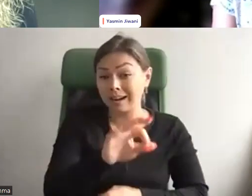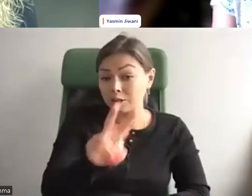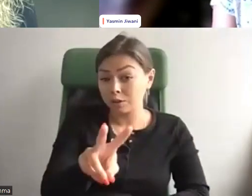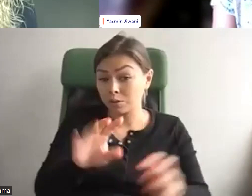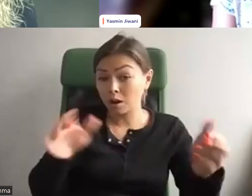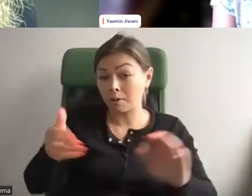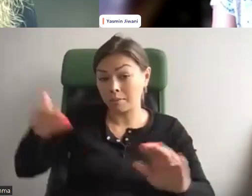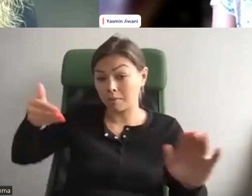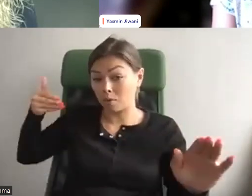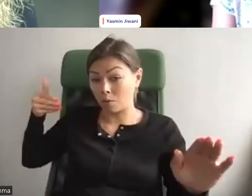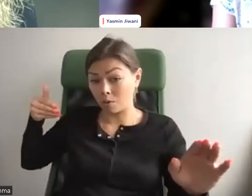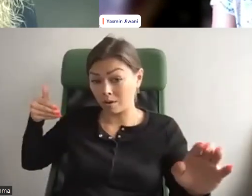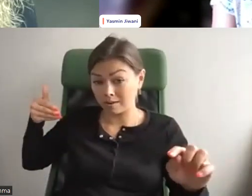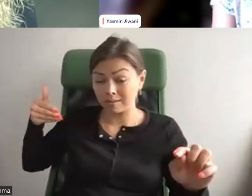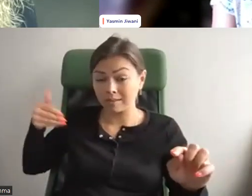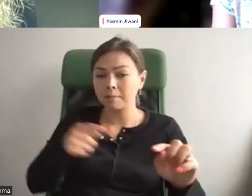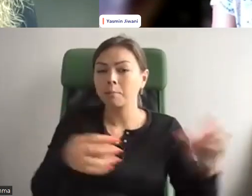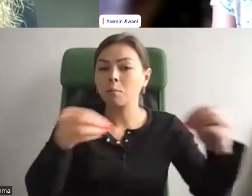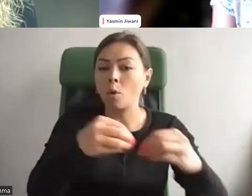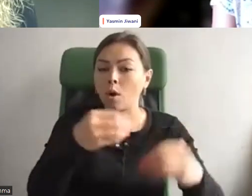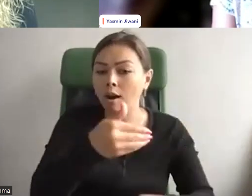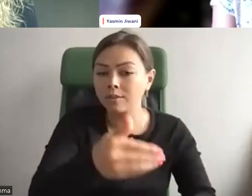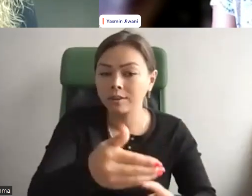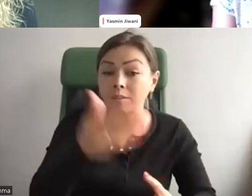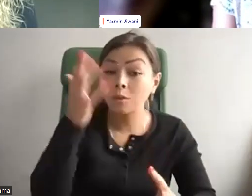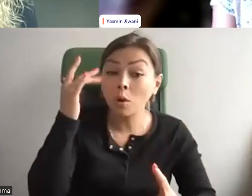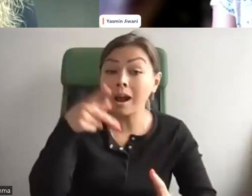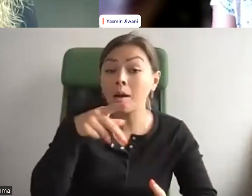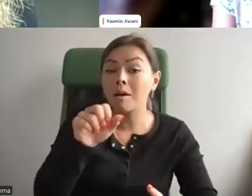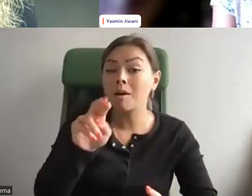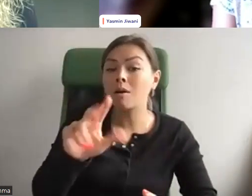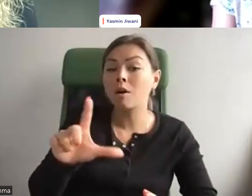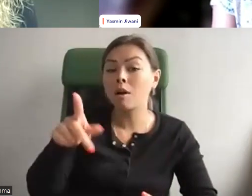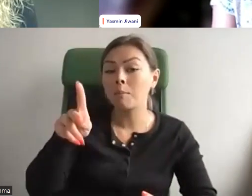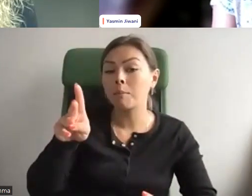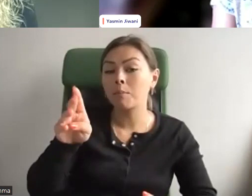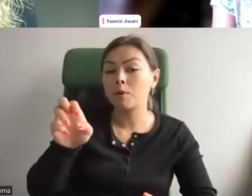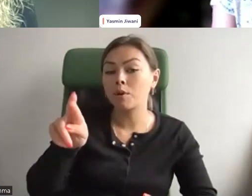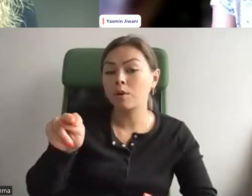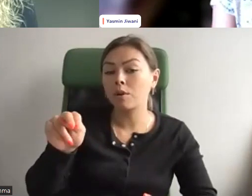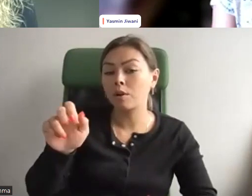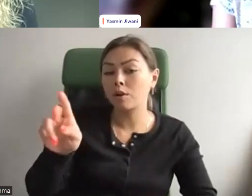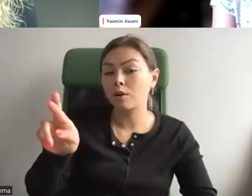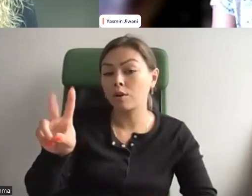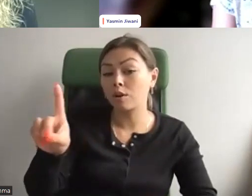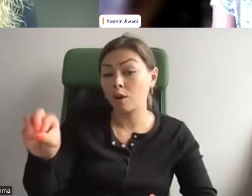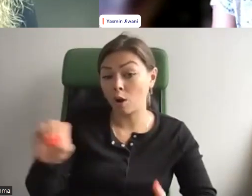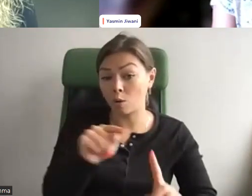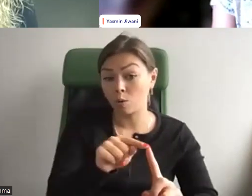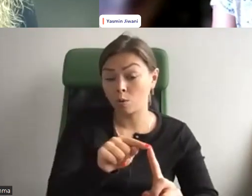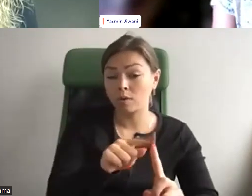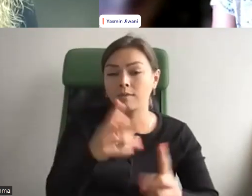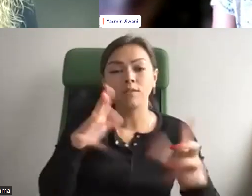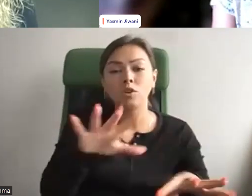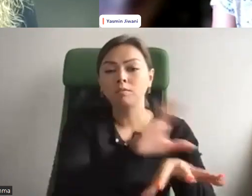picked coincided with the day after Paul Bernardo had been arrested. And so the 3% increase